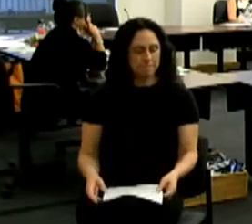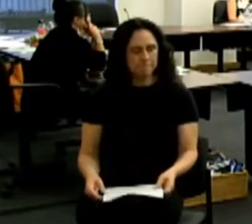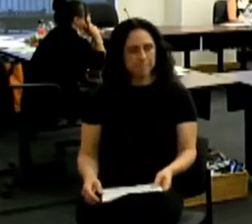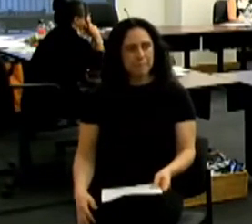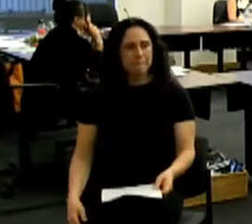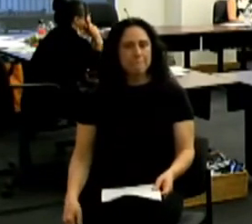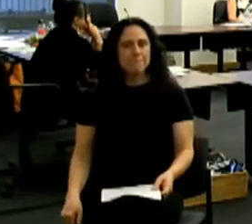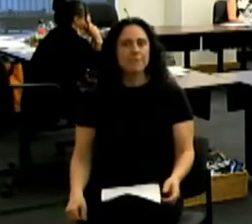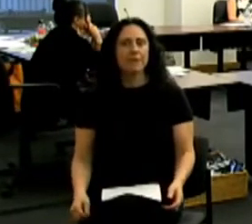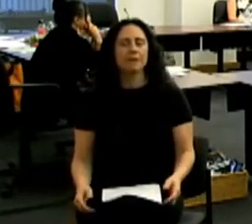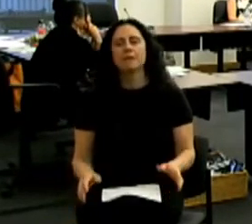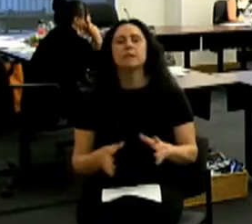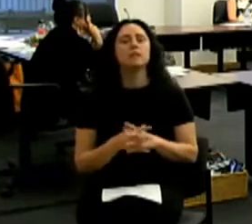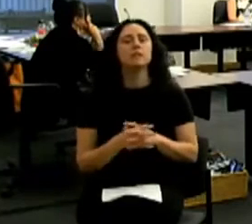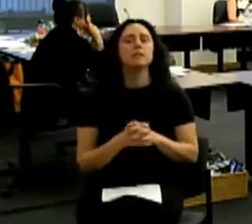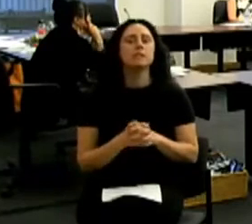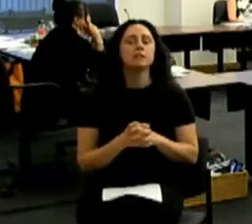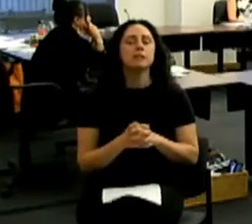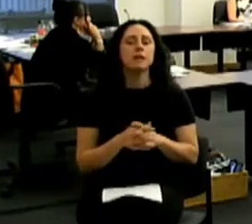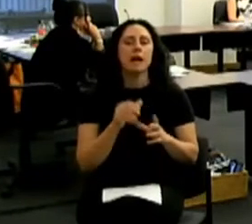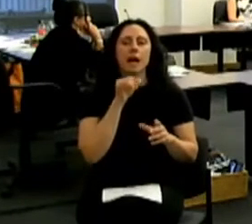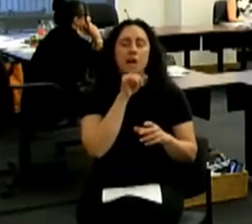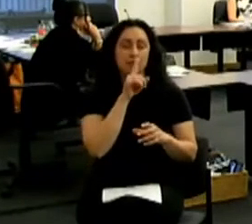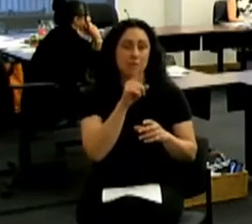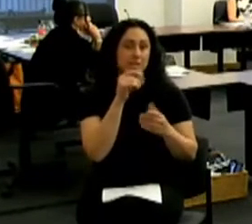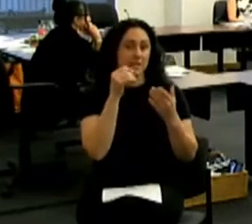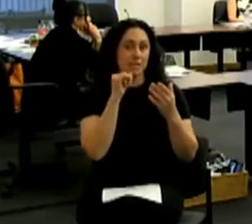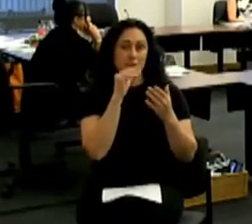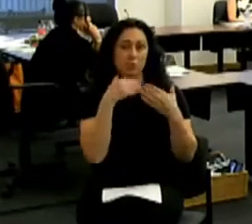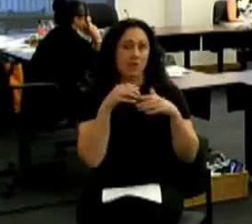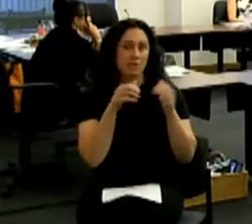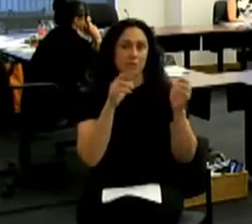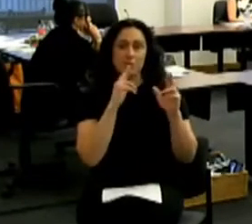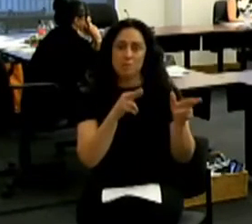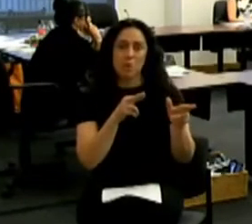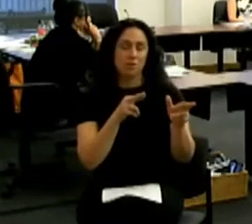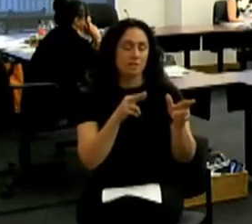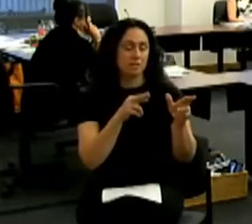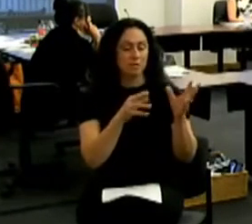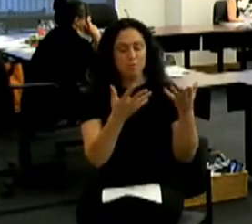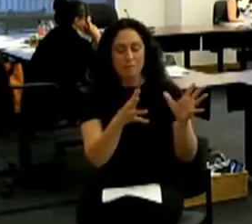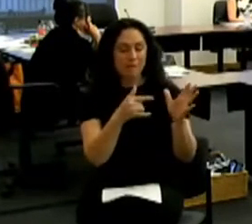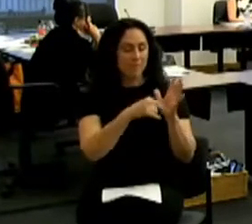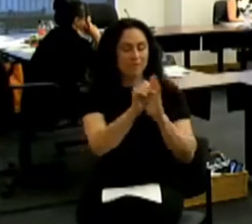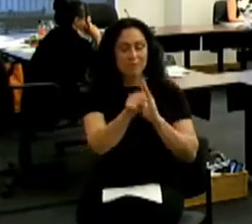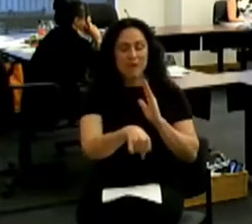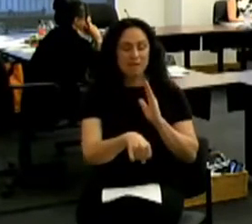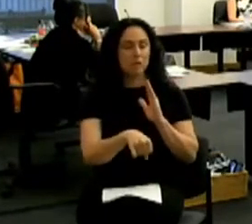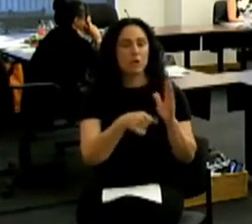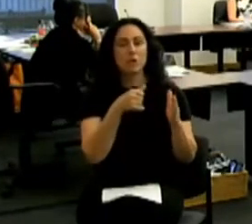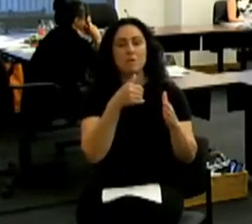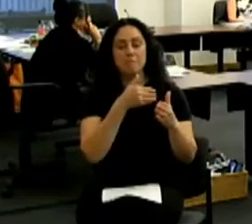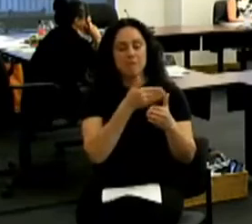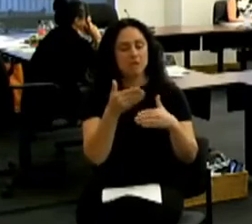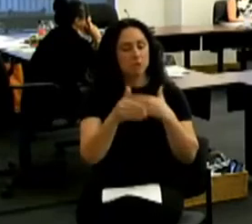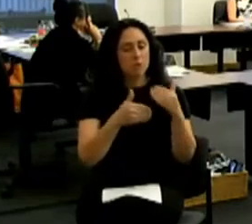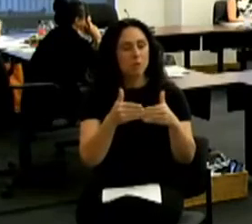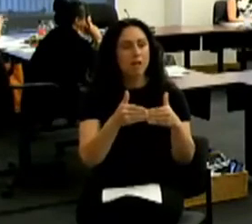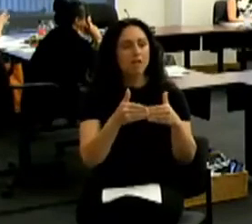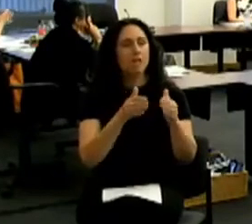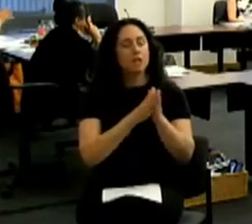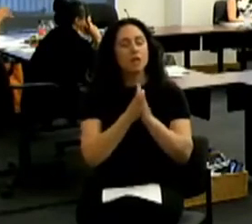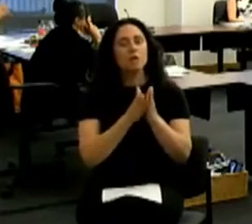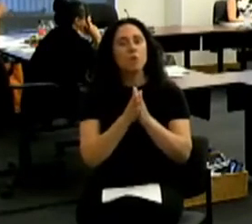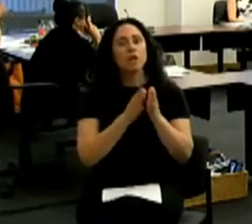on this trajectory. I don't really have much of a report. We're wrapping up this semester. Things are going well, and looking forward